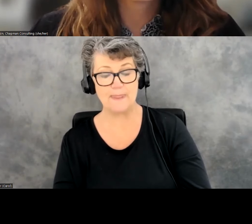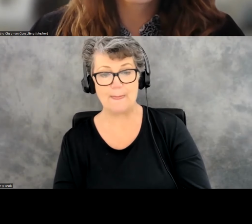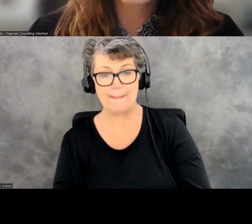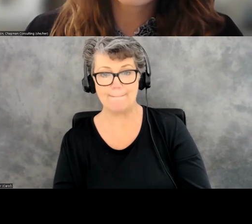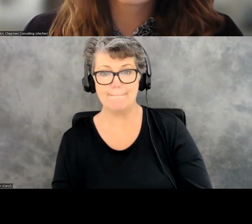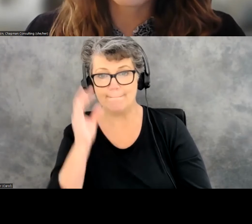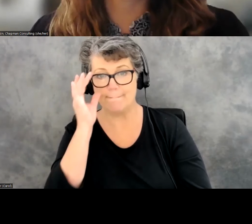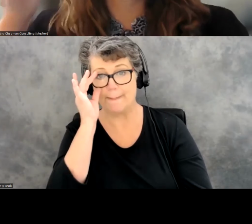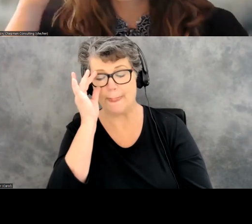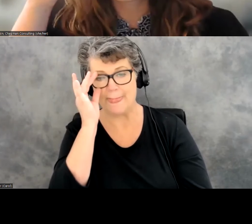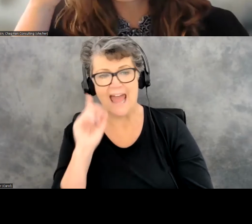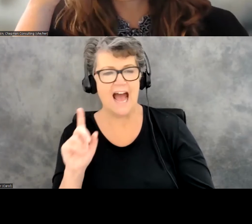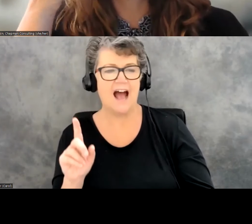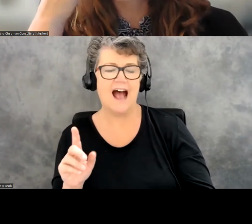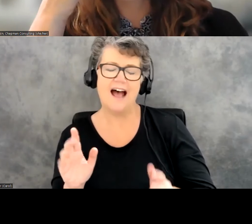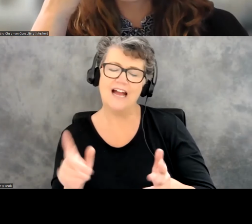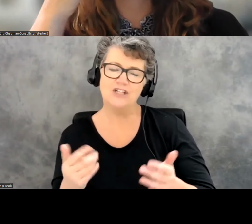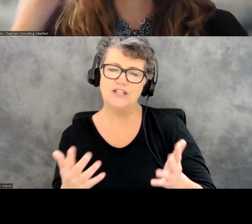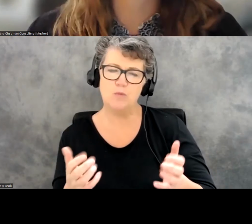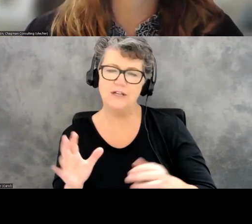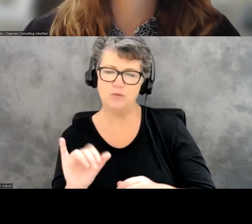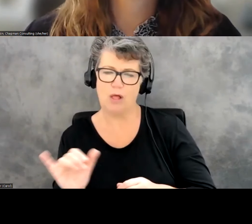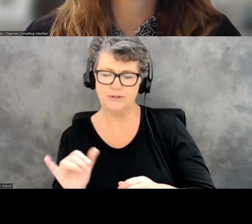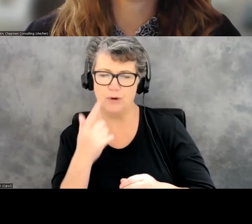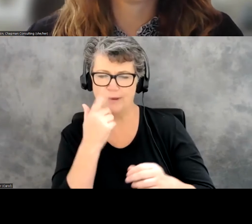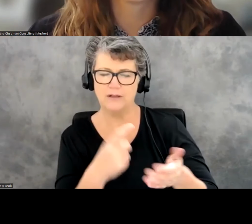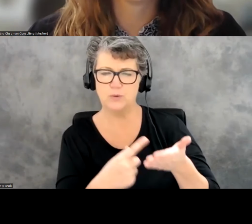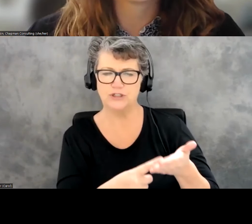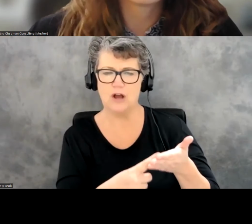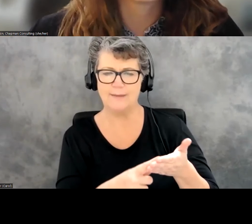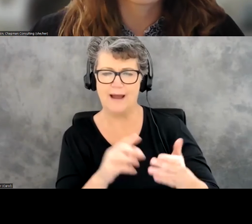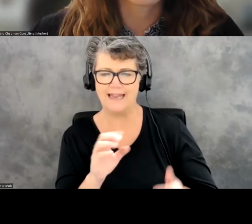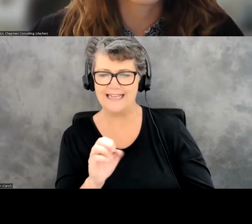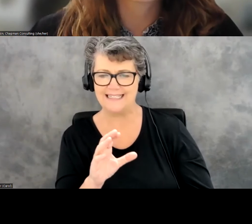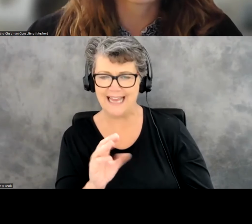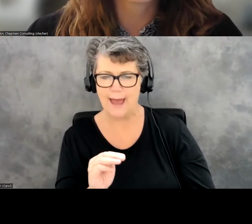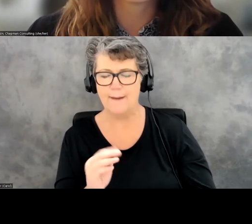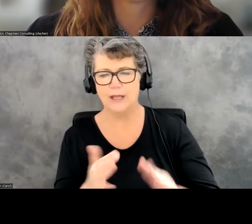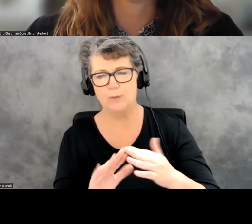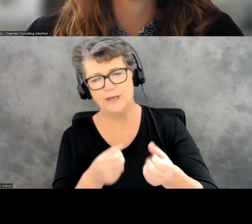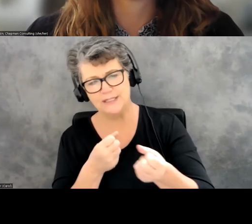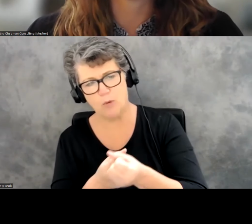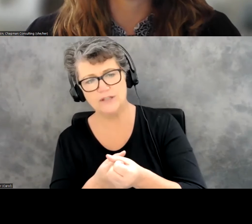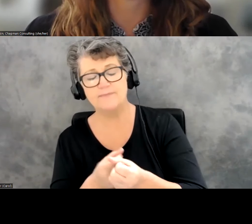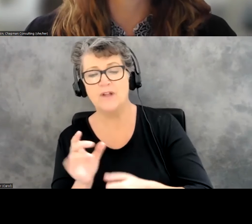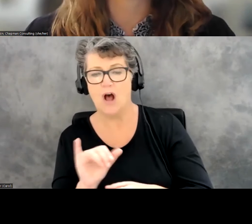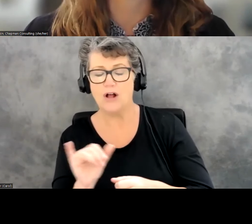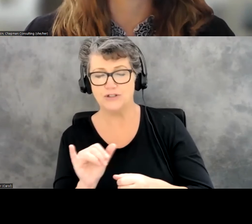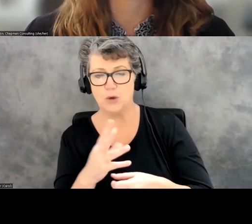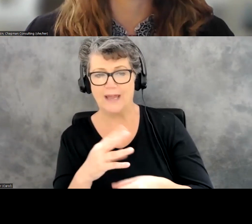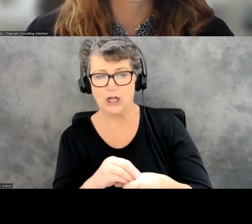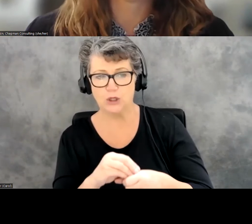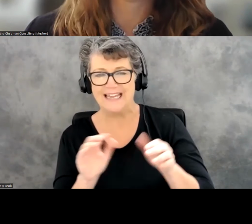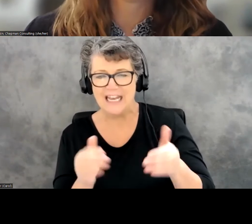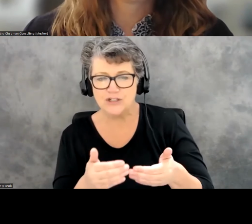So I just wanted to also, since we're talking about ECM and community supports, also just include an